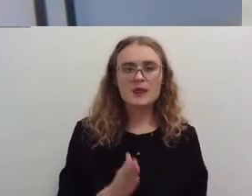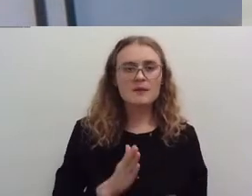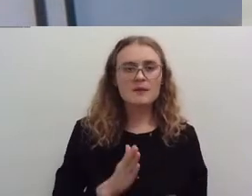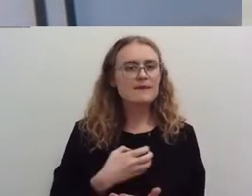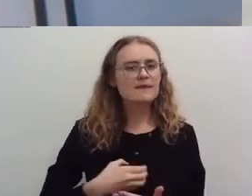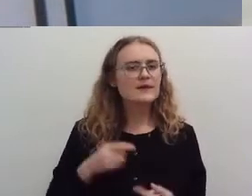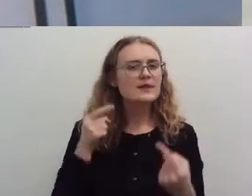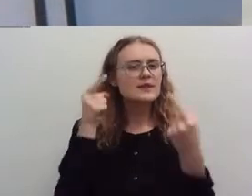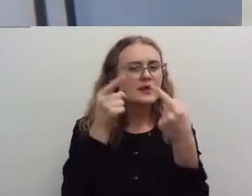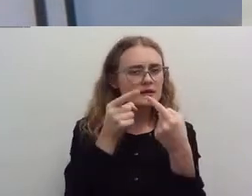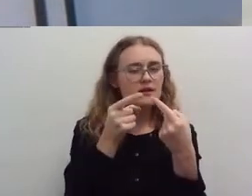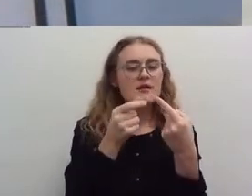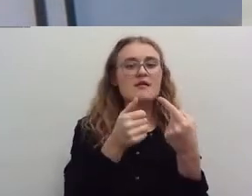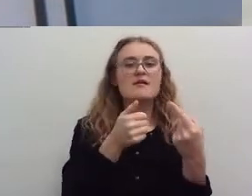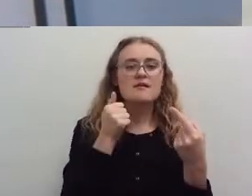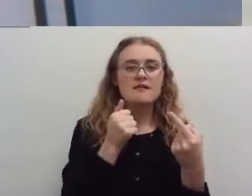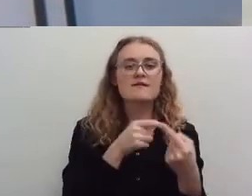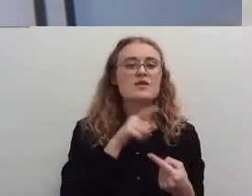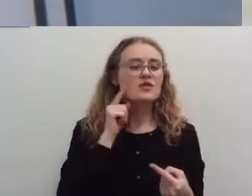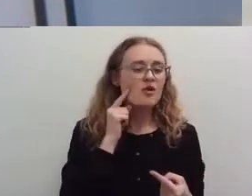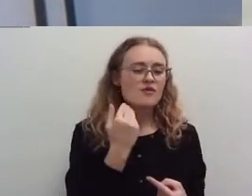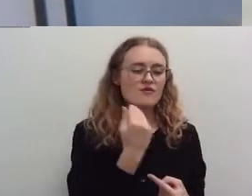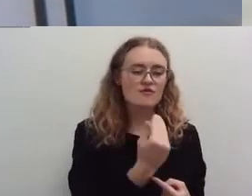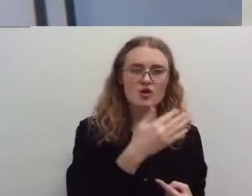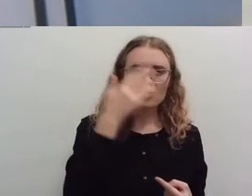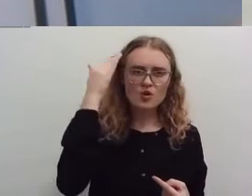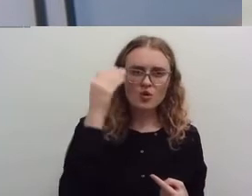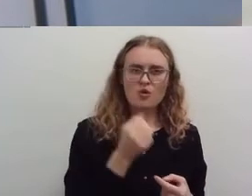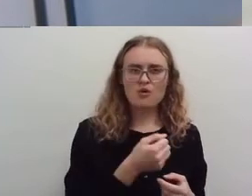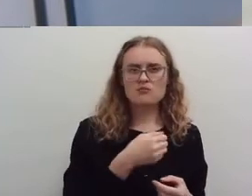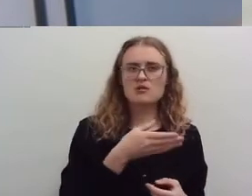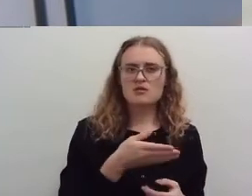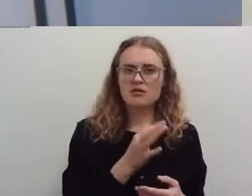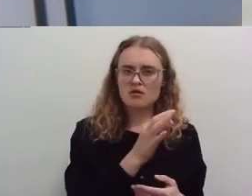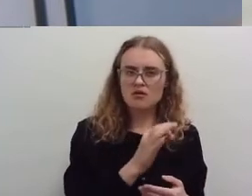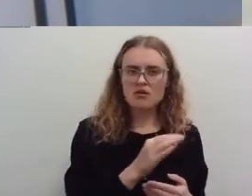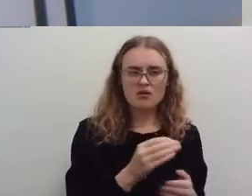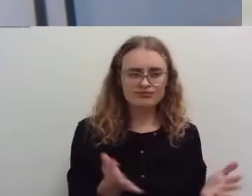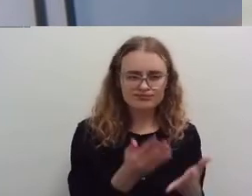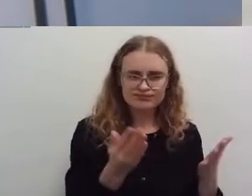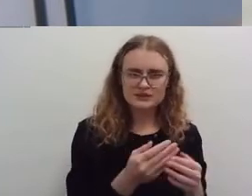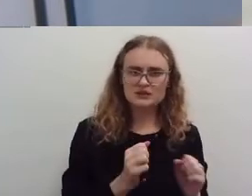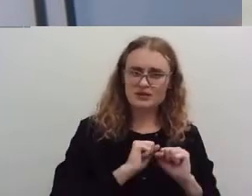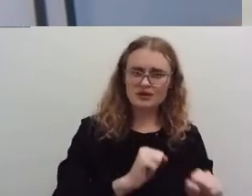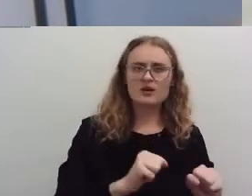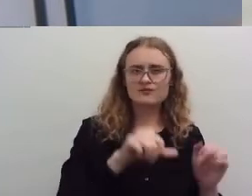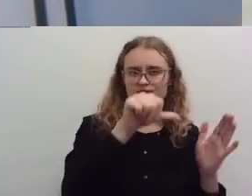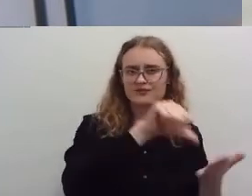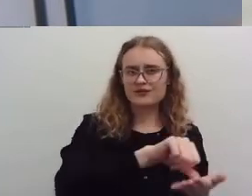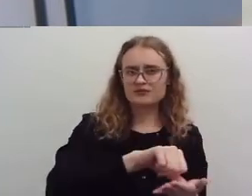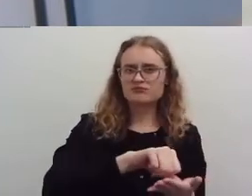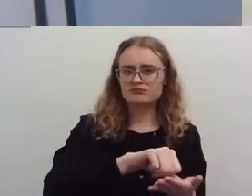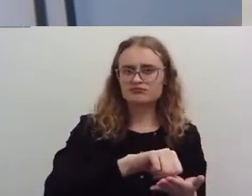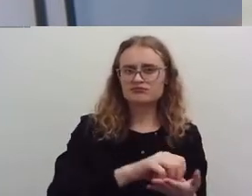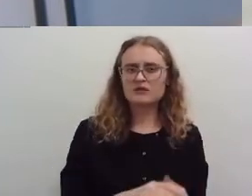rights within the social services and foster care. And our organization is composed of young people from the